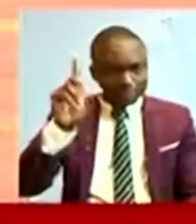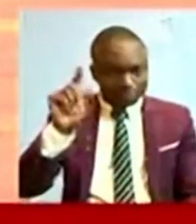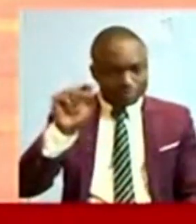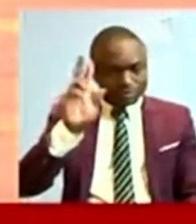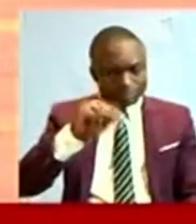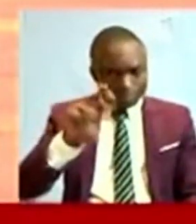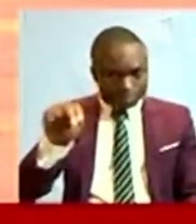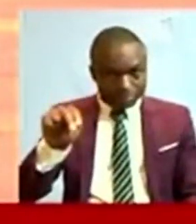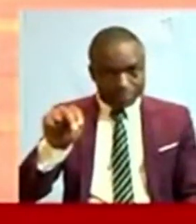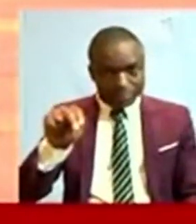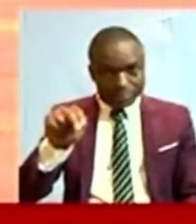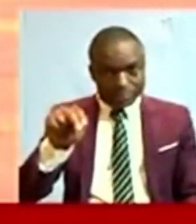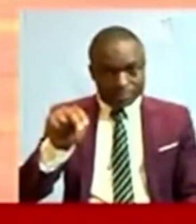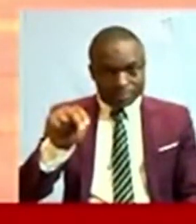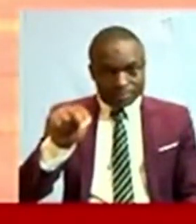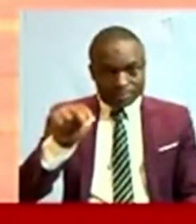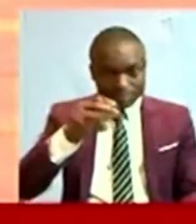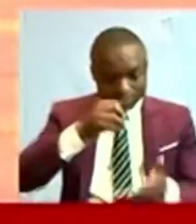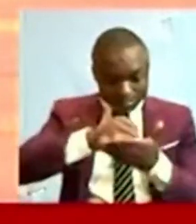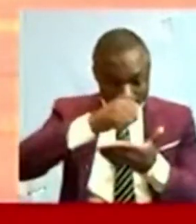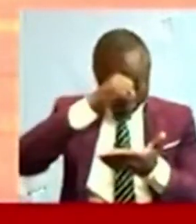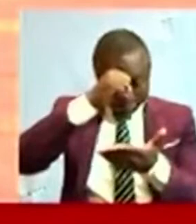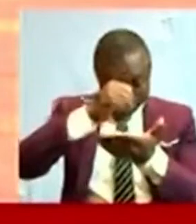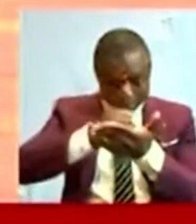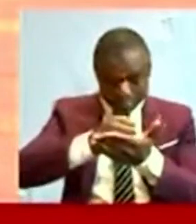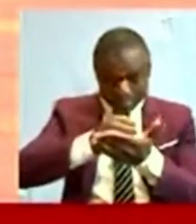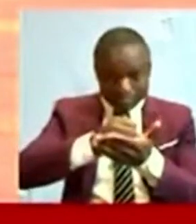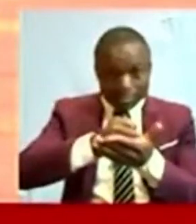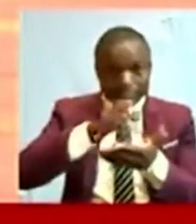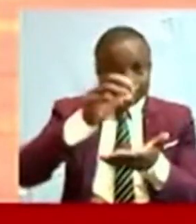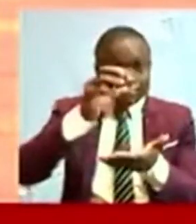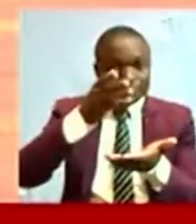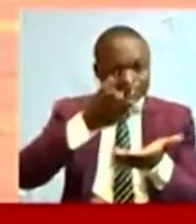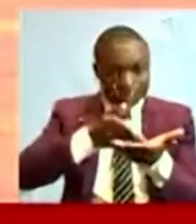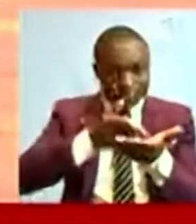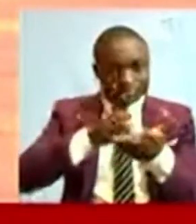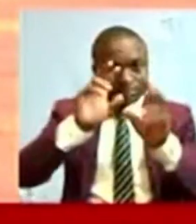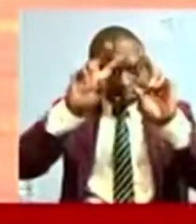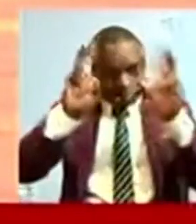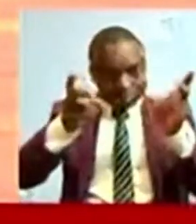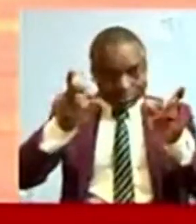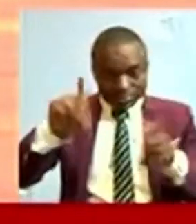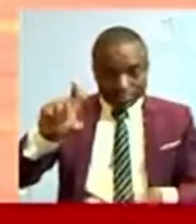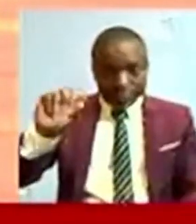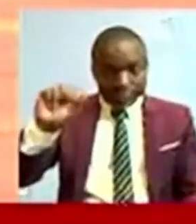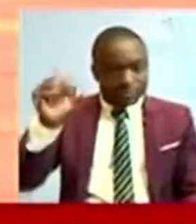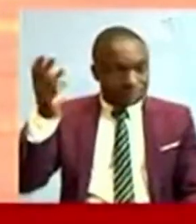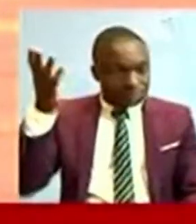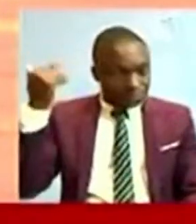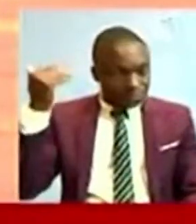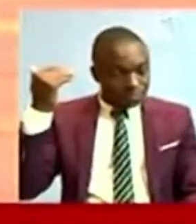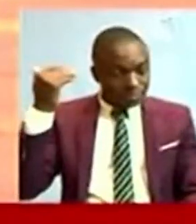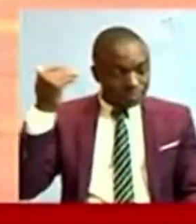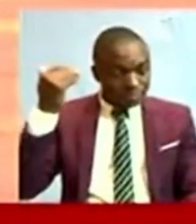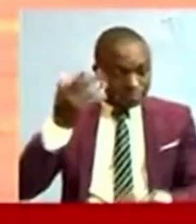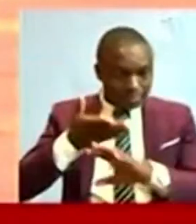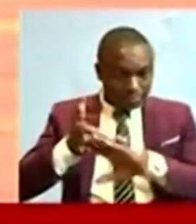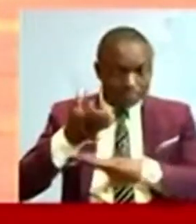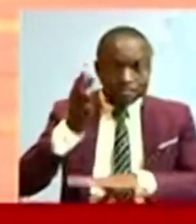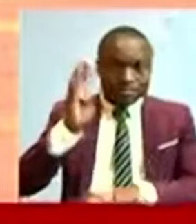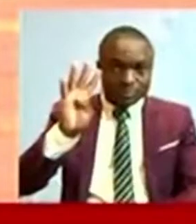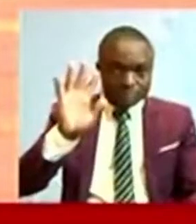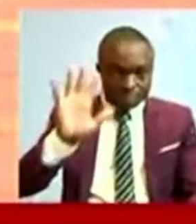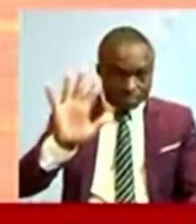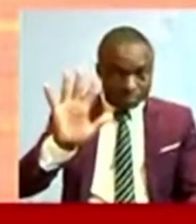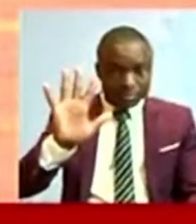also undertook a study on these medicines. In fact, at that time, as PS has indicated, the average was 45, although we